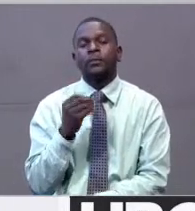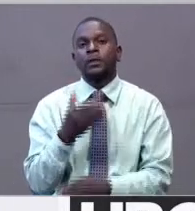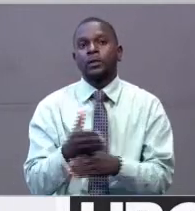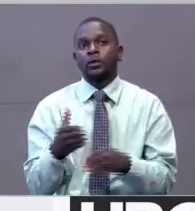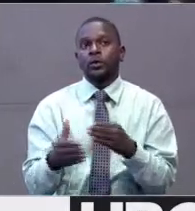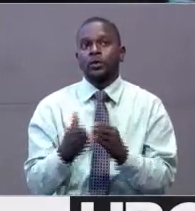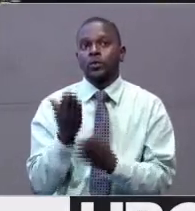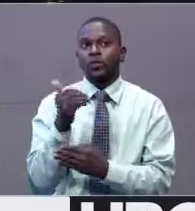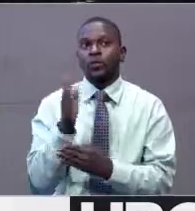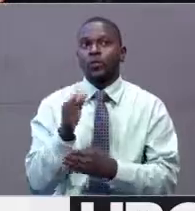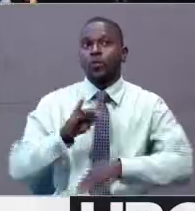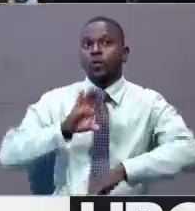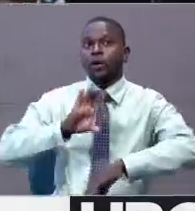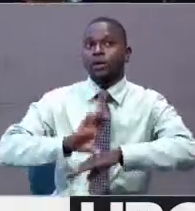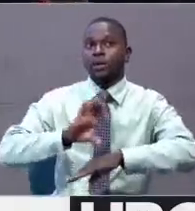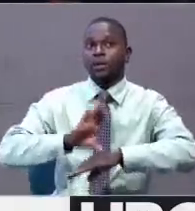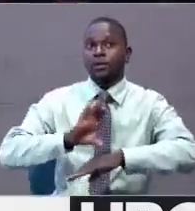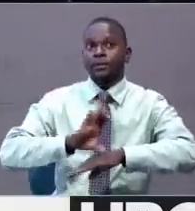construction of more churches.